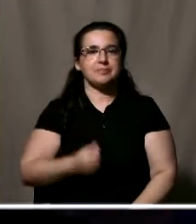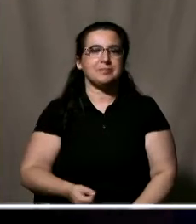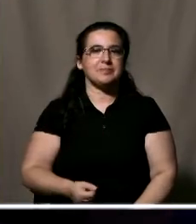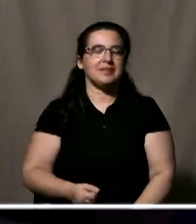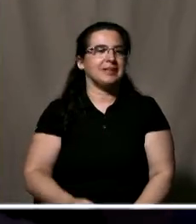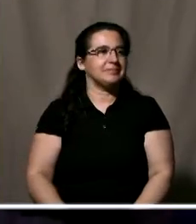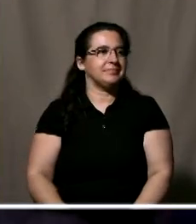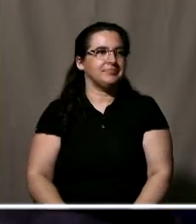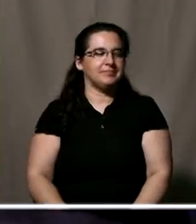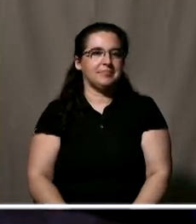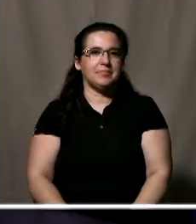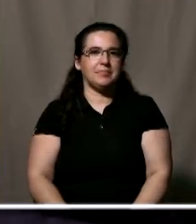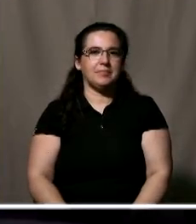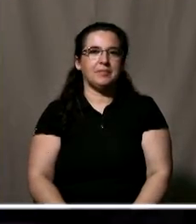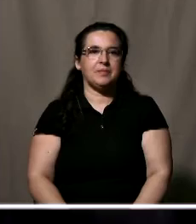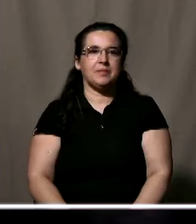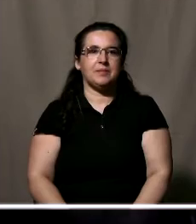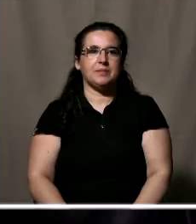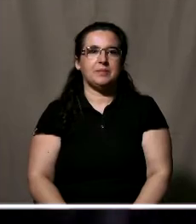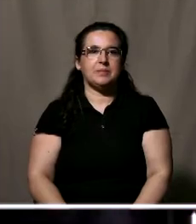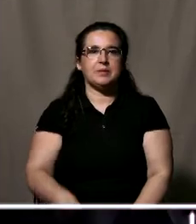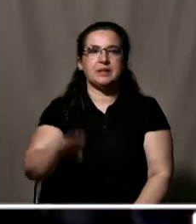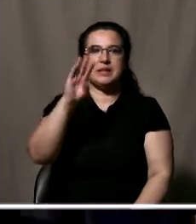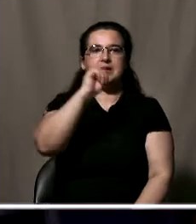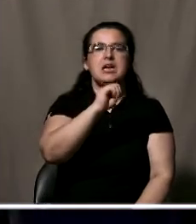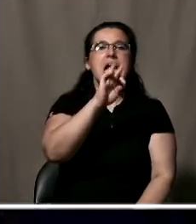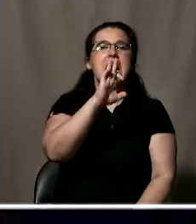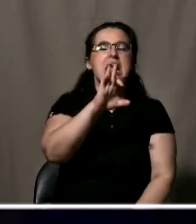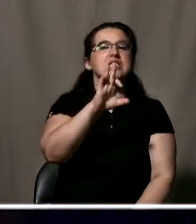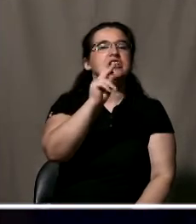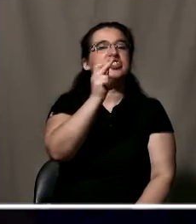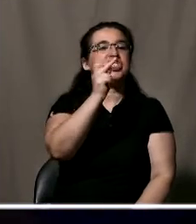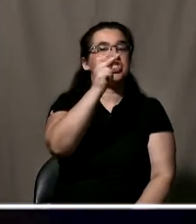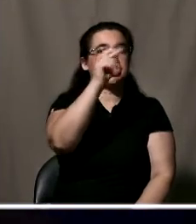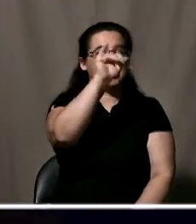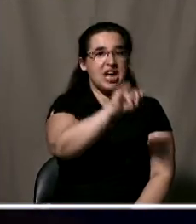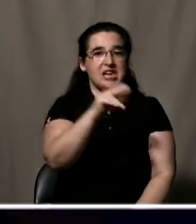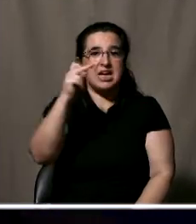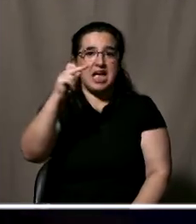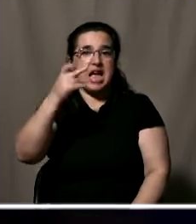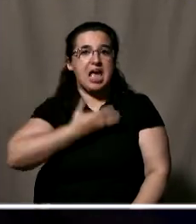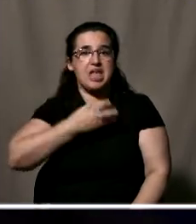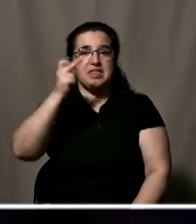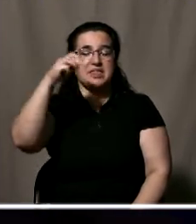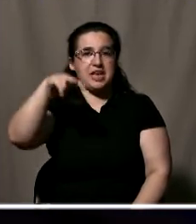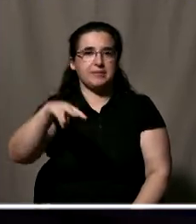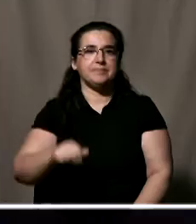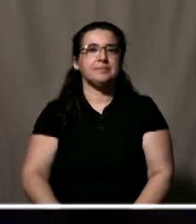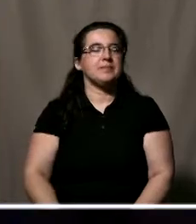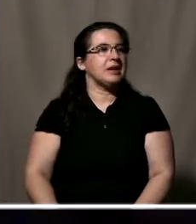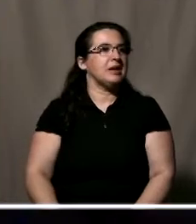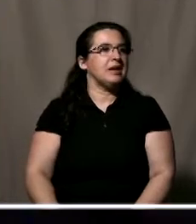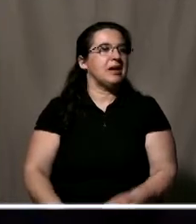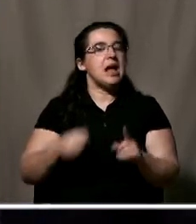two children. E eles têm dois filhos. Shay and Aiden. O Shay e o Aiden. They are 6 years old and 5 years old.